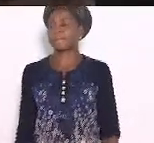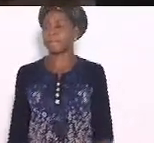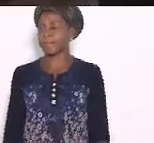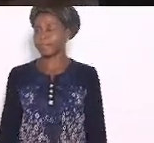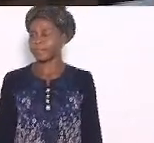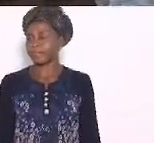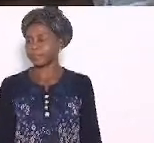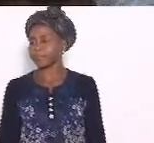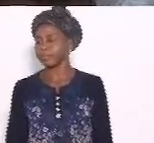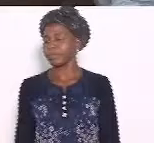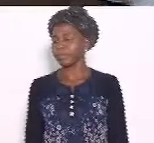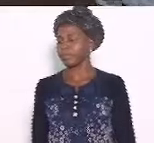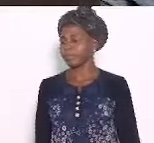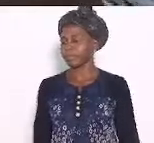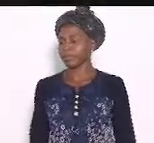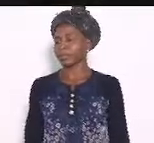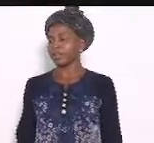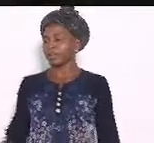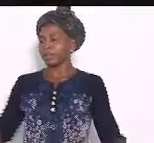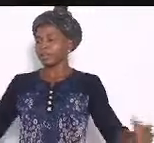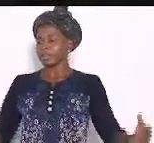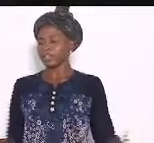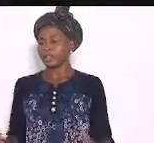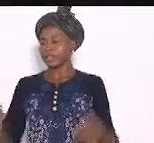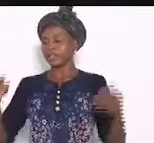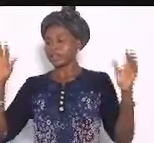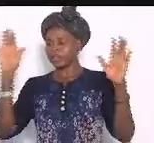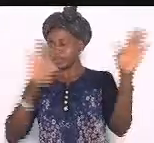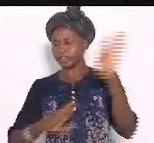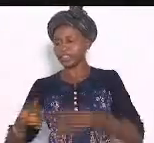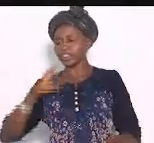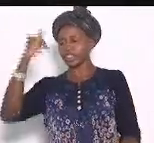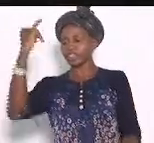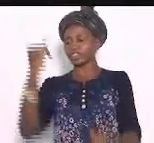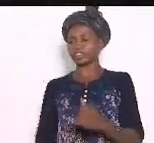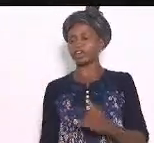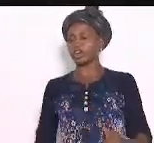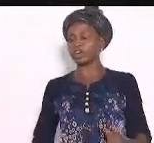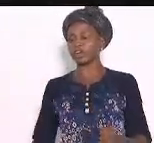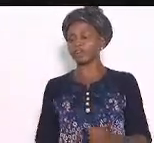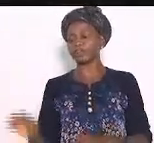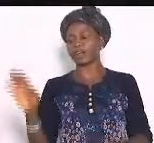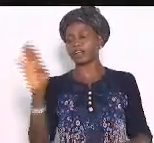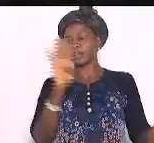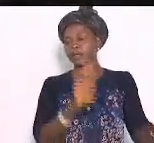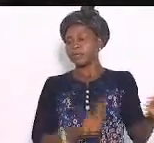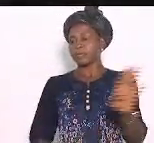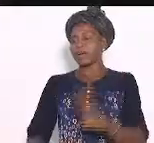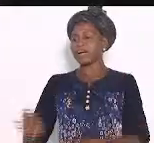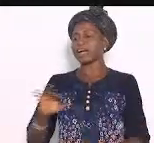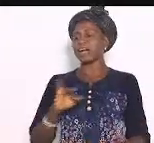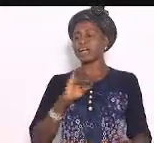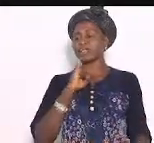the si is over the is